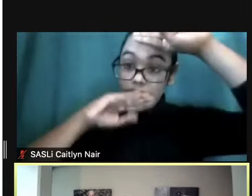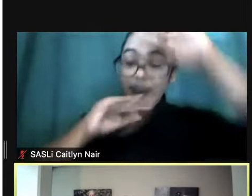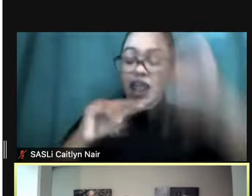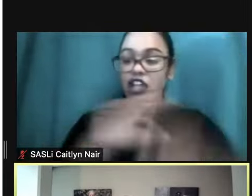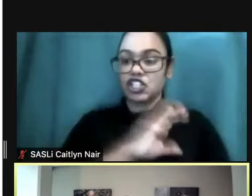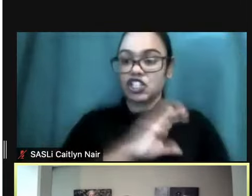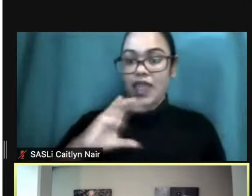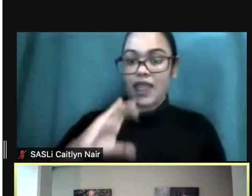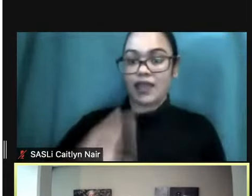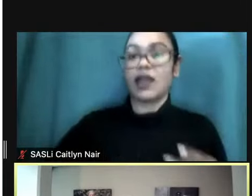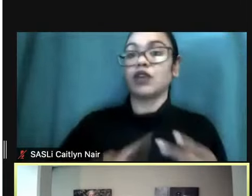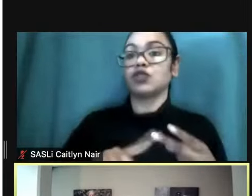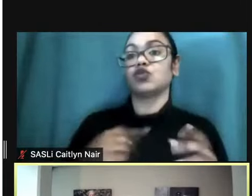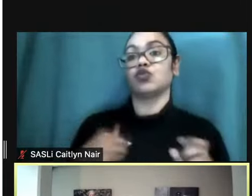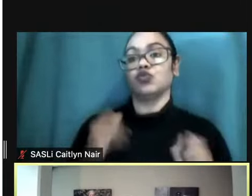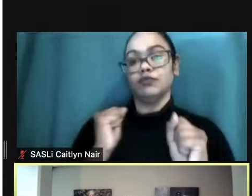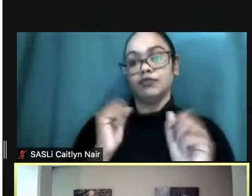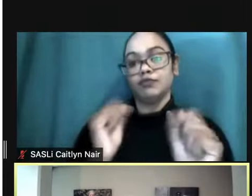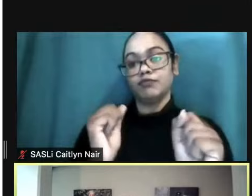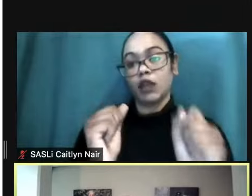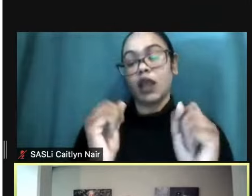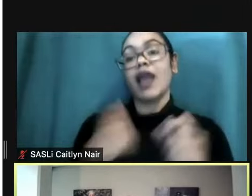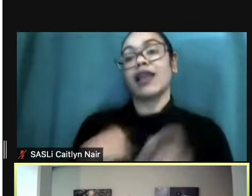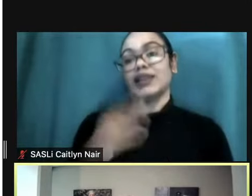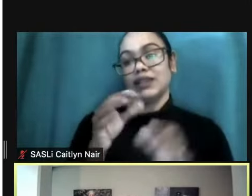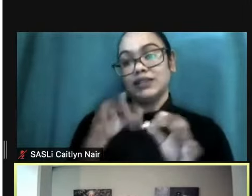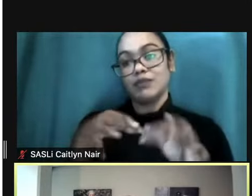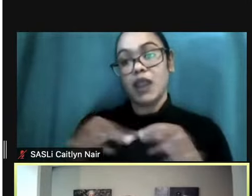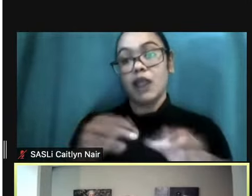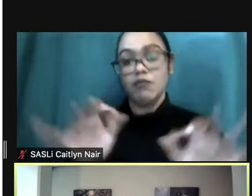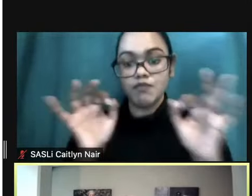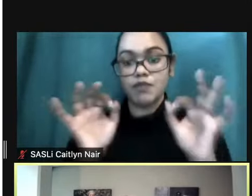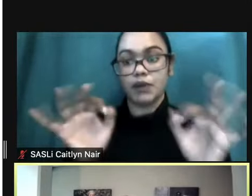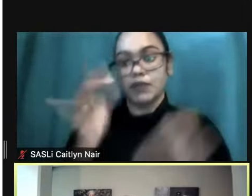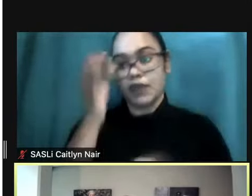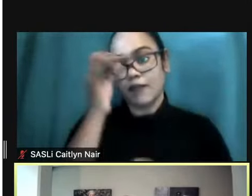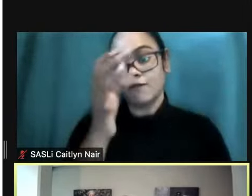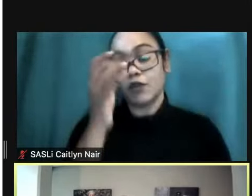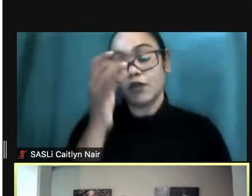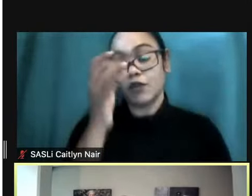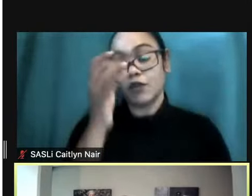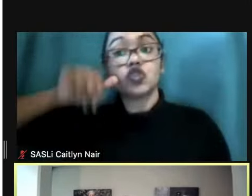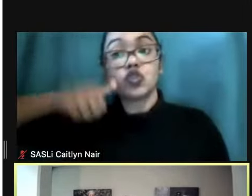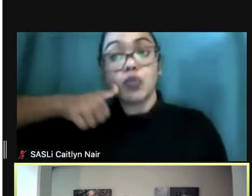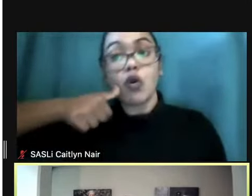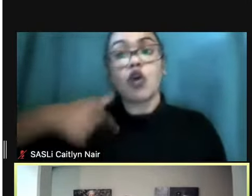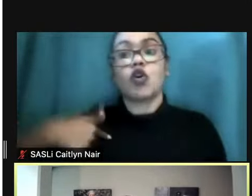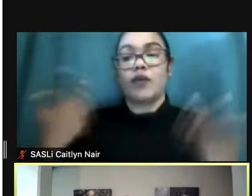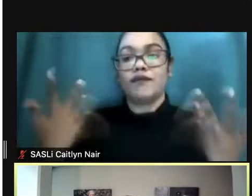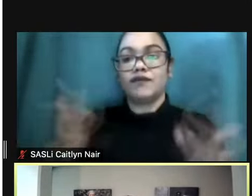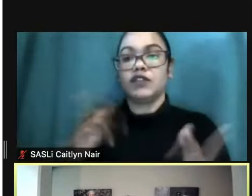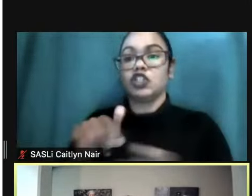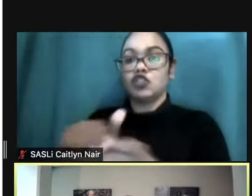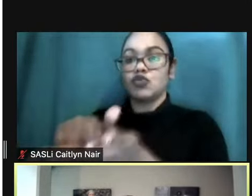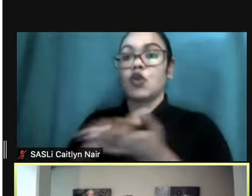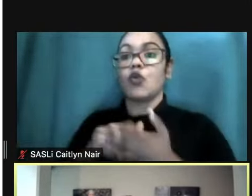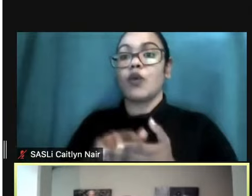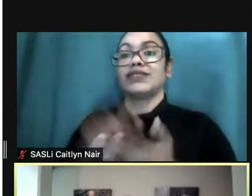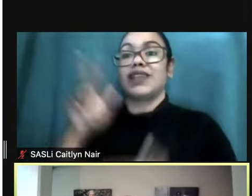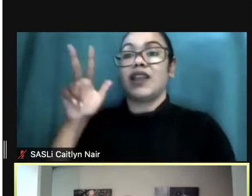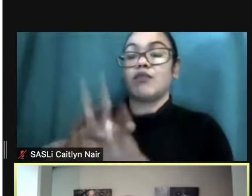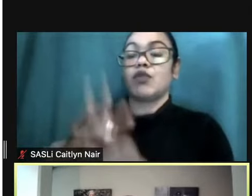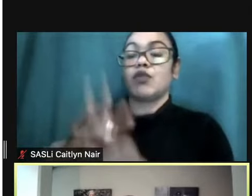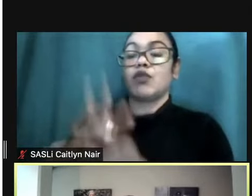talk direct to the media to try to give proper information. Tomorrow, we have requested and approved an urgent sitting of the World